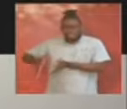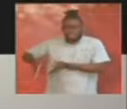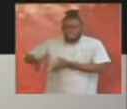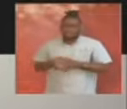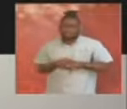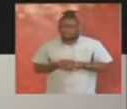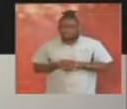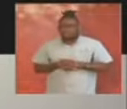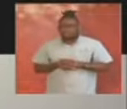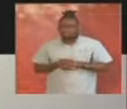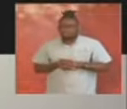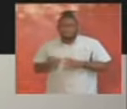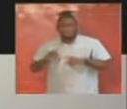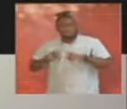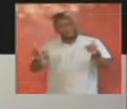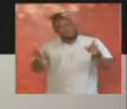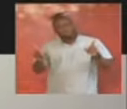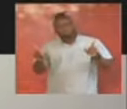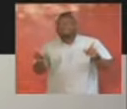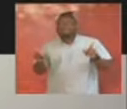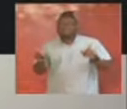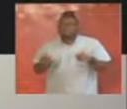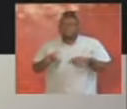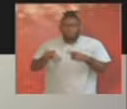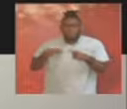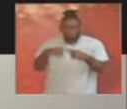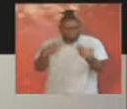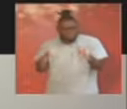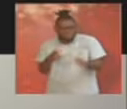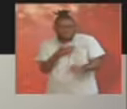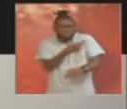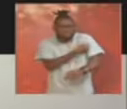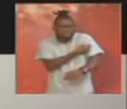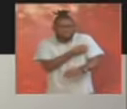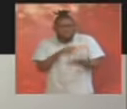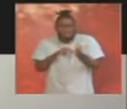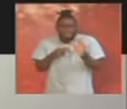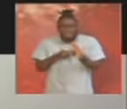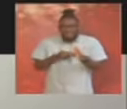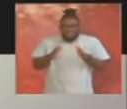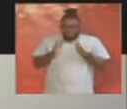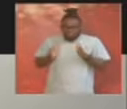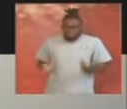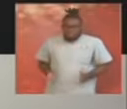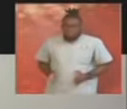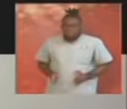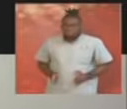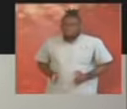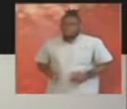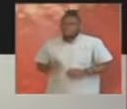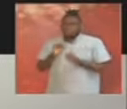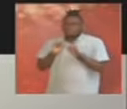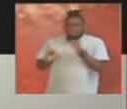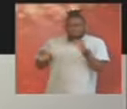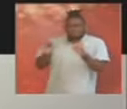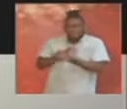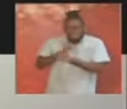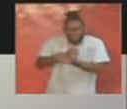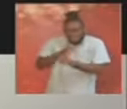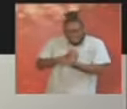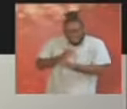the vaccine means that the body's immune response is taking place. The body's mounting a response both on the